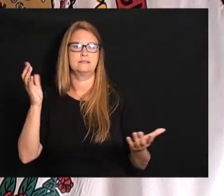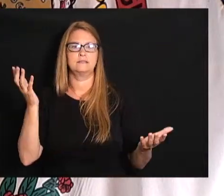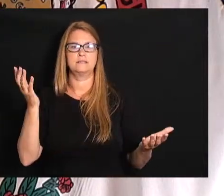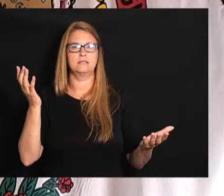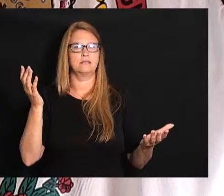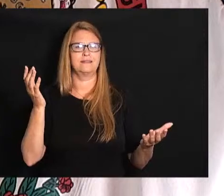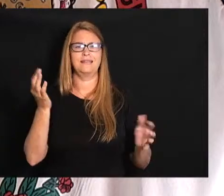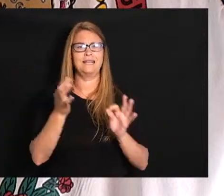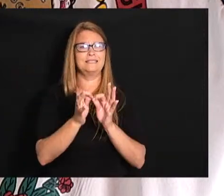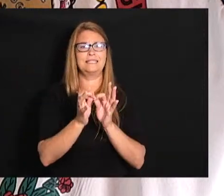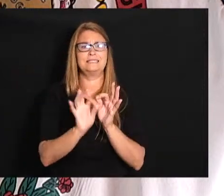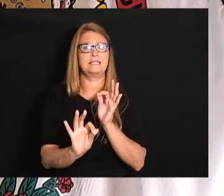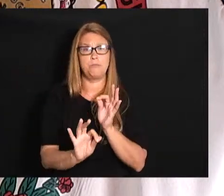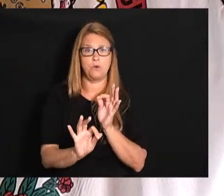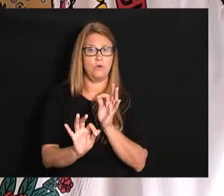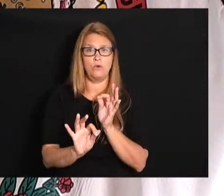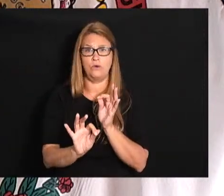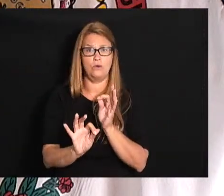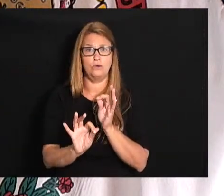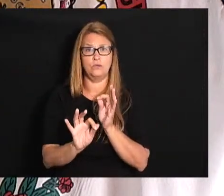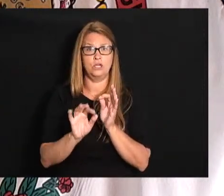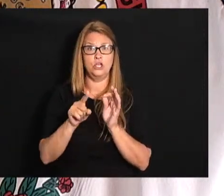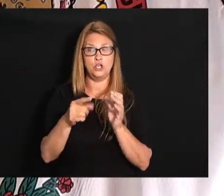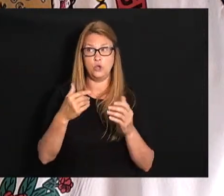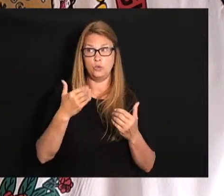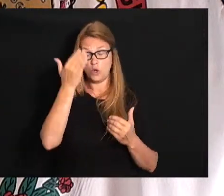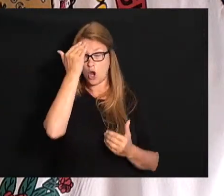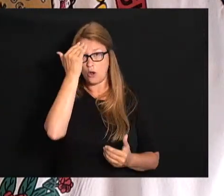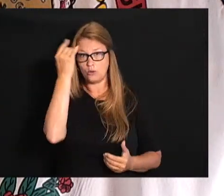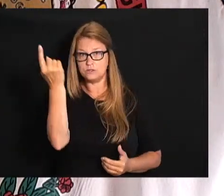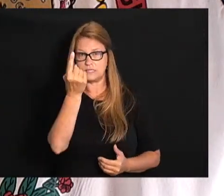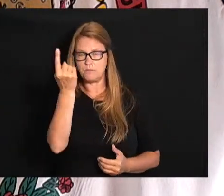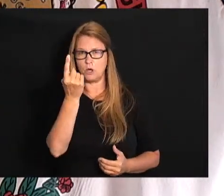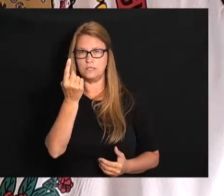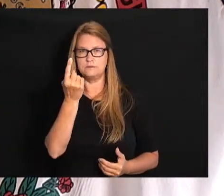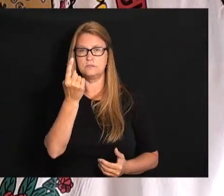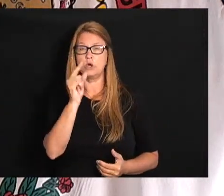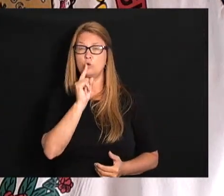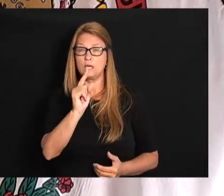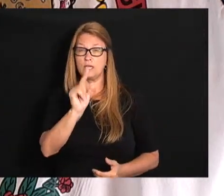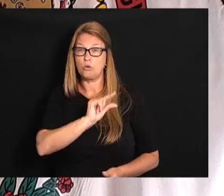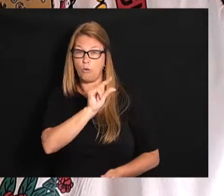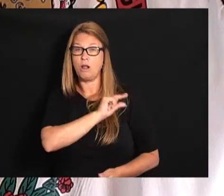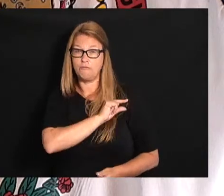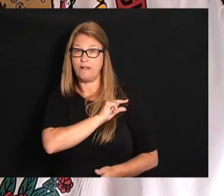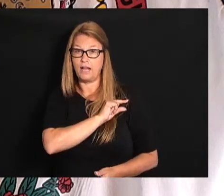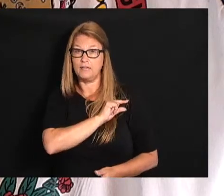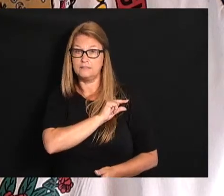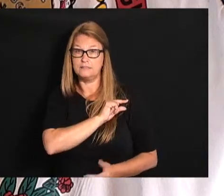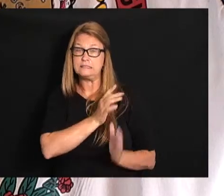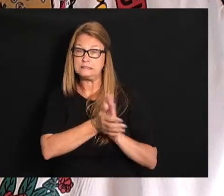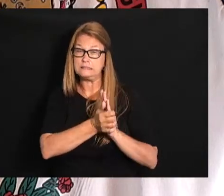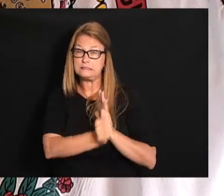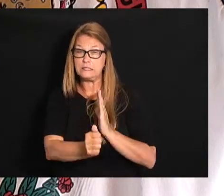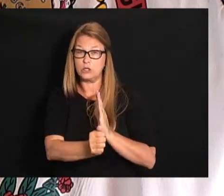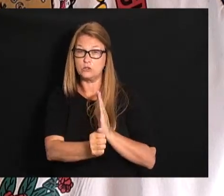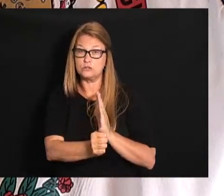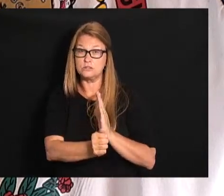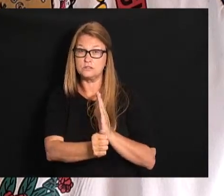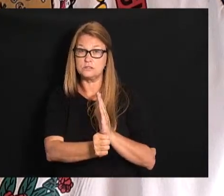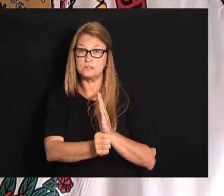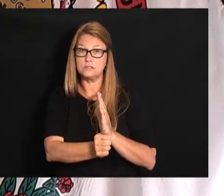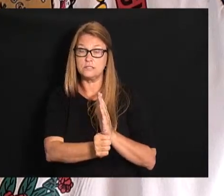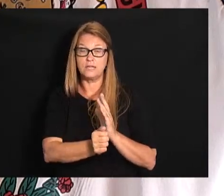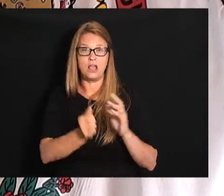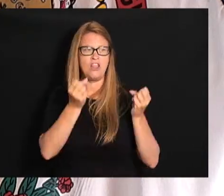as simple as just this. If you have somebody that's really qualified and they're on point and they're digging all the time, there's